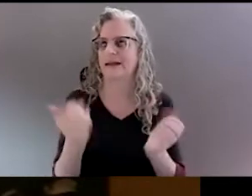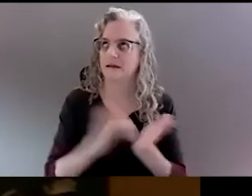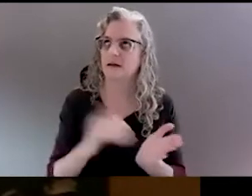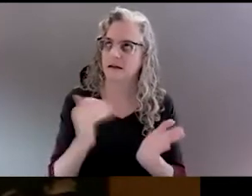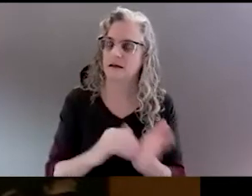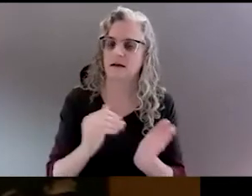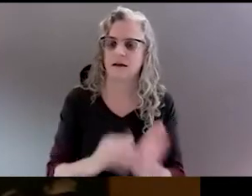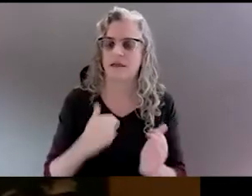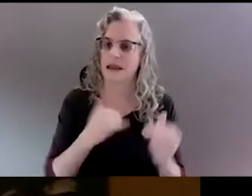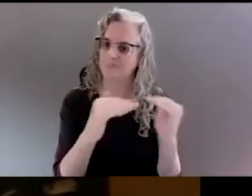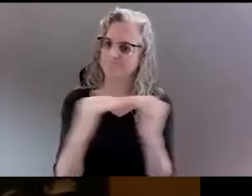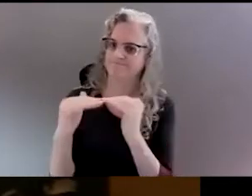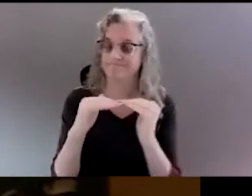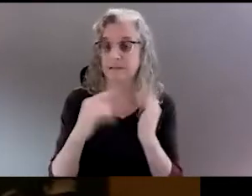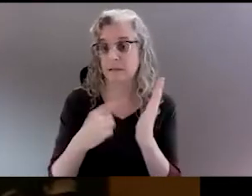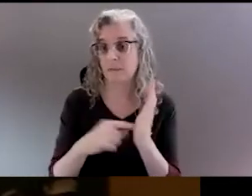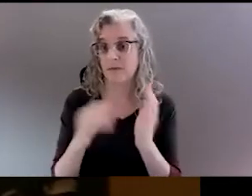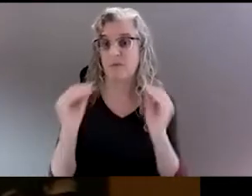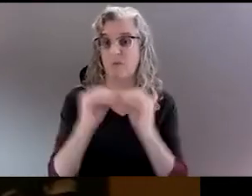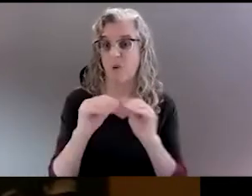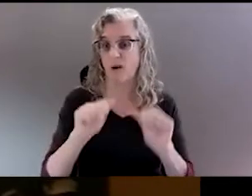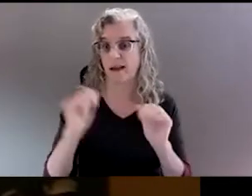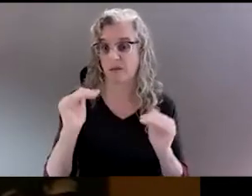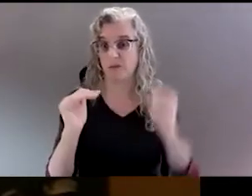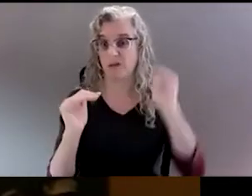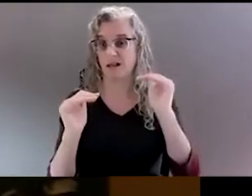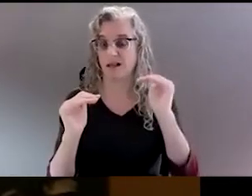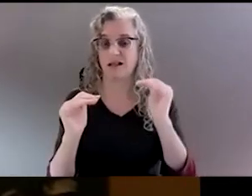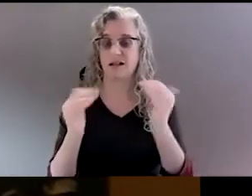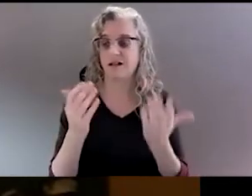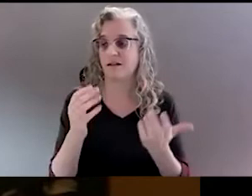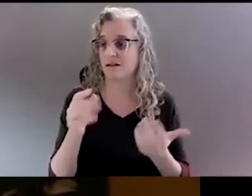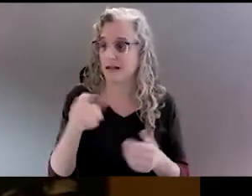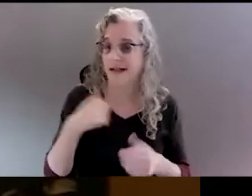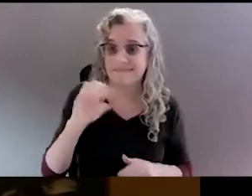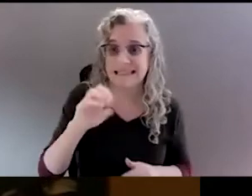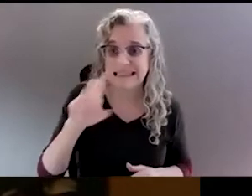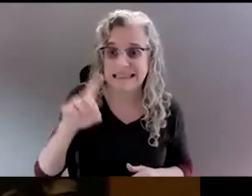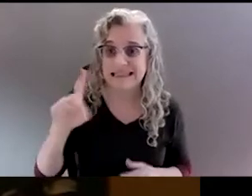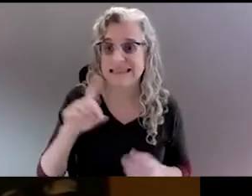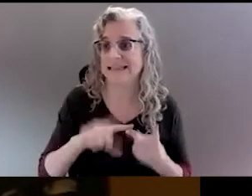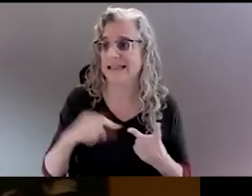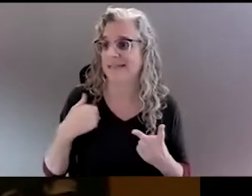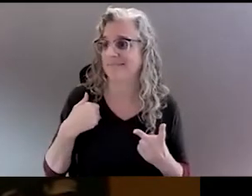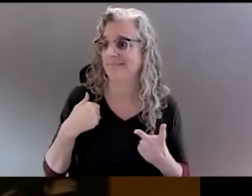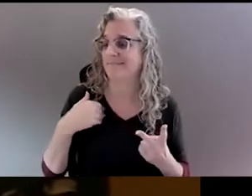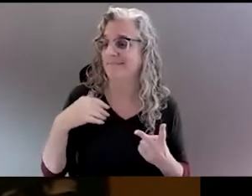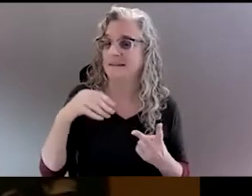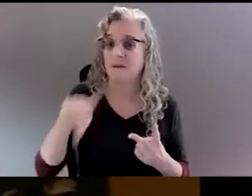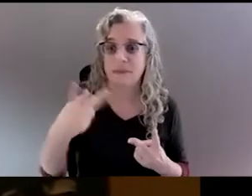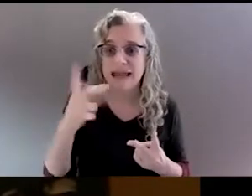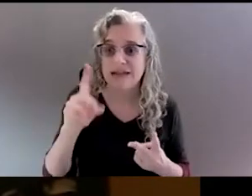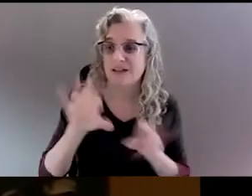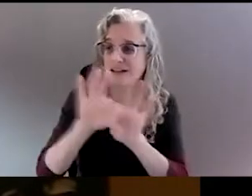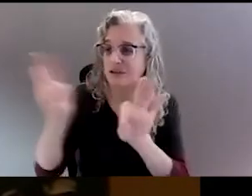those who either had EDDs or PhDs, etc., was something that I was constantly battling against in